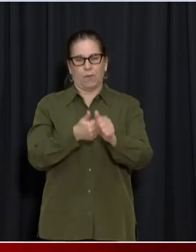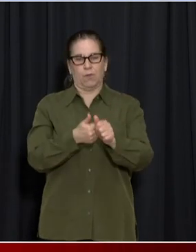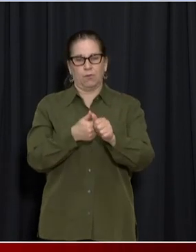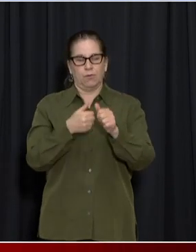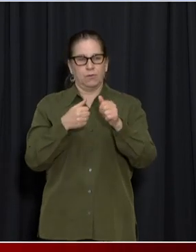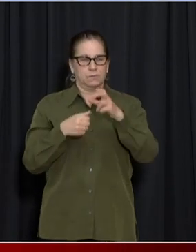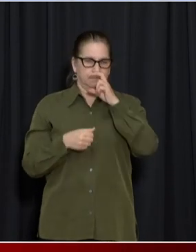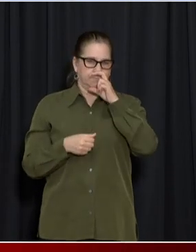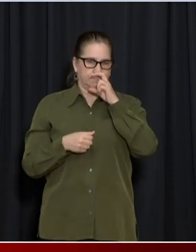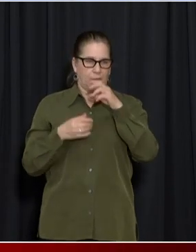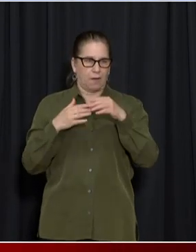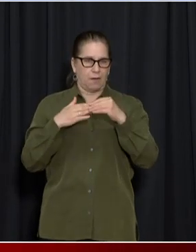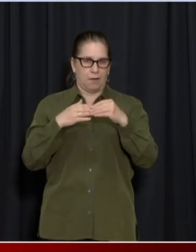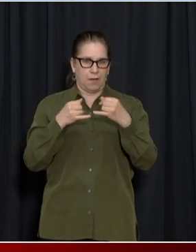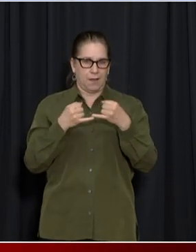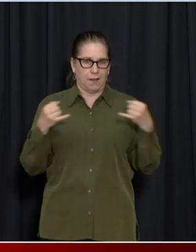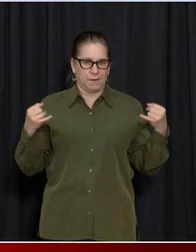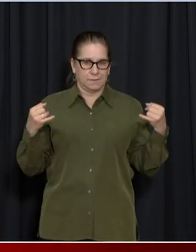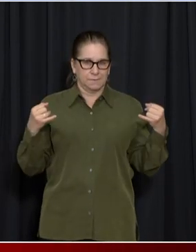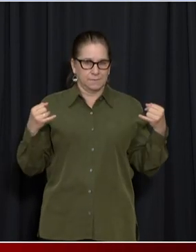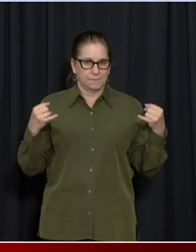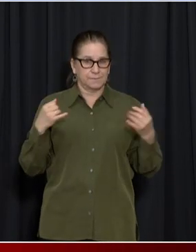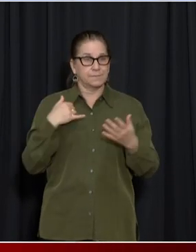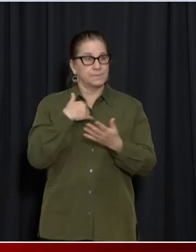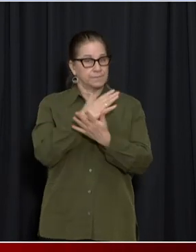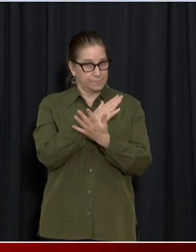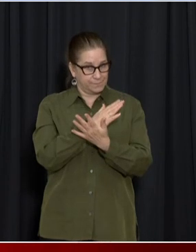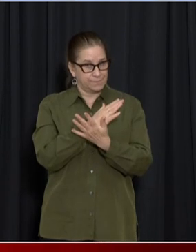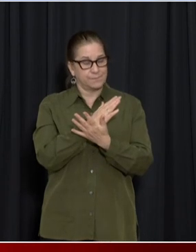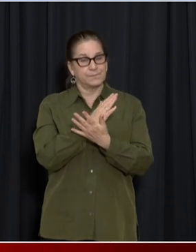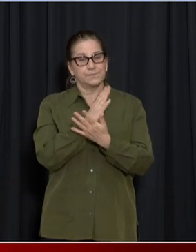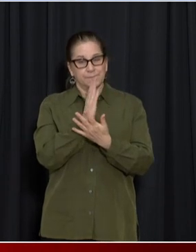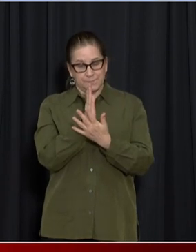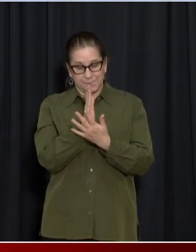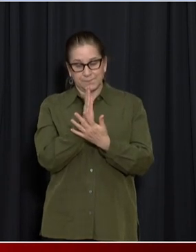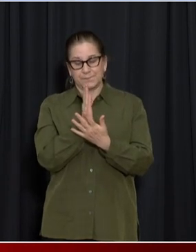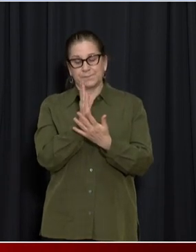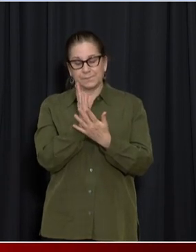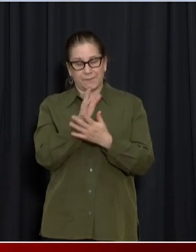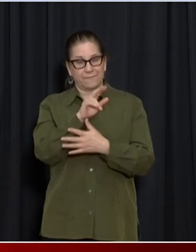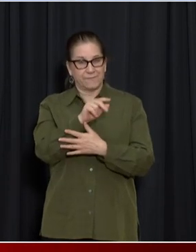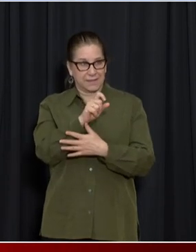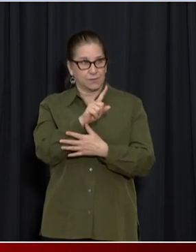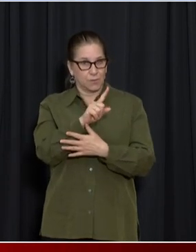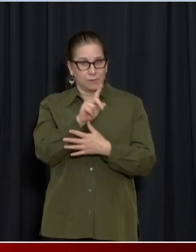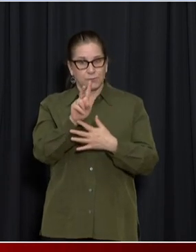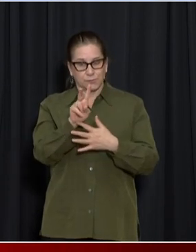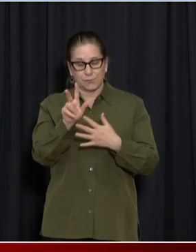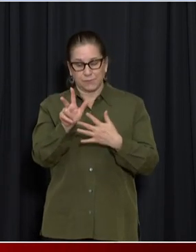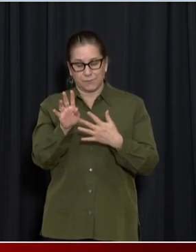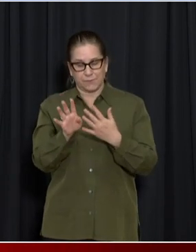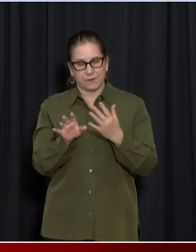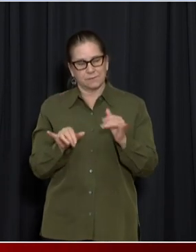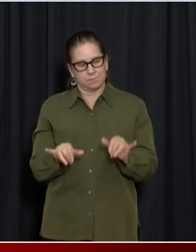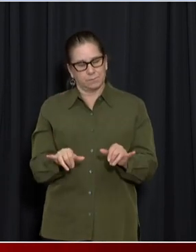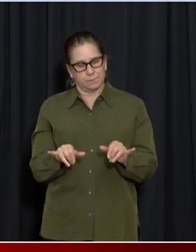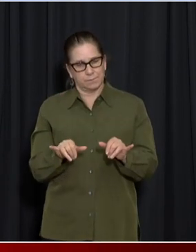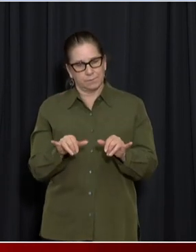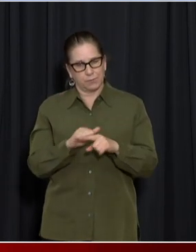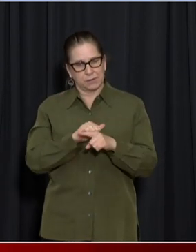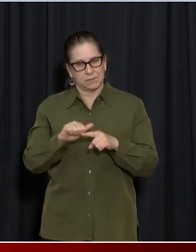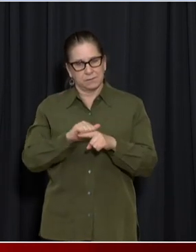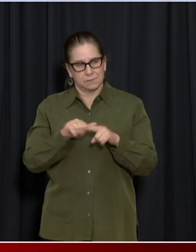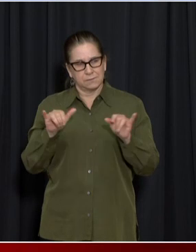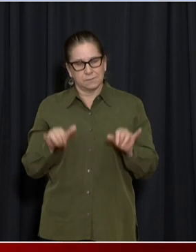we move stage to stage. And the measures are recommended and should remain in force through stages 1